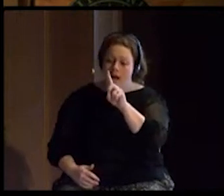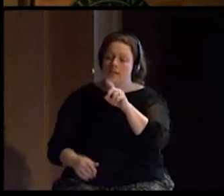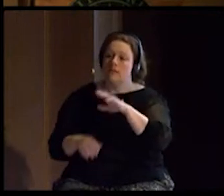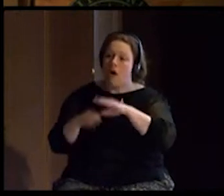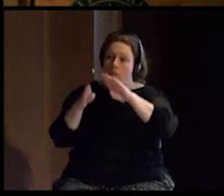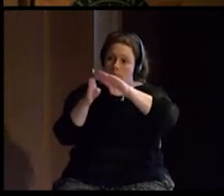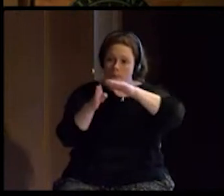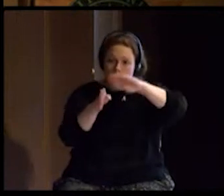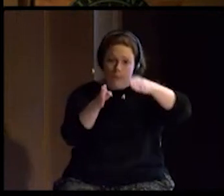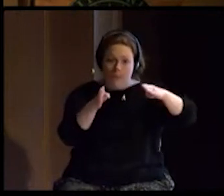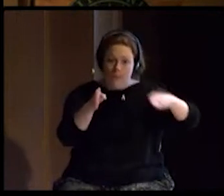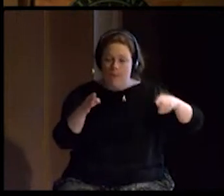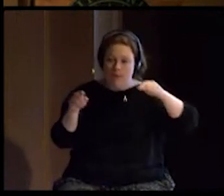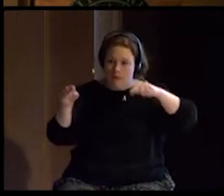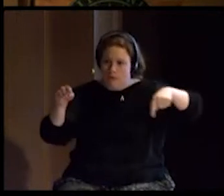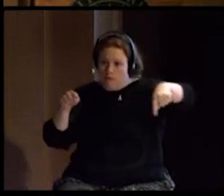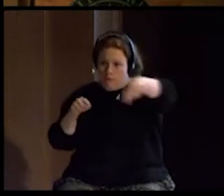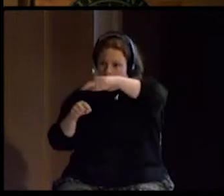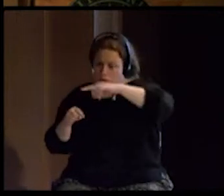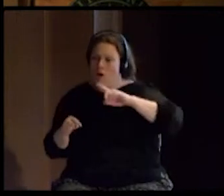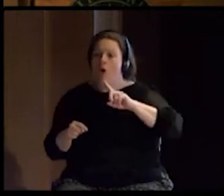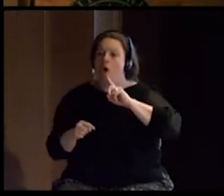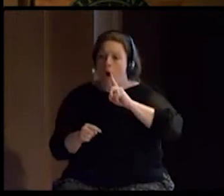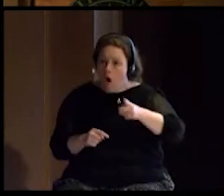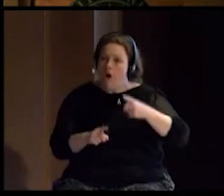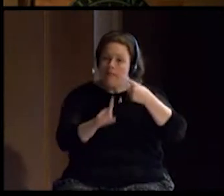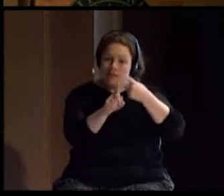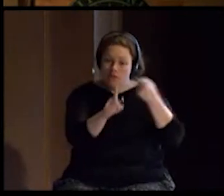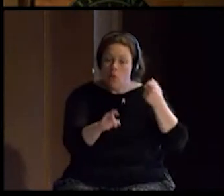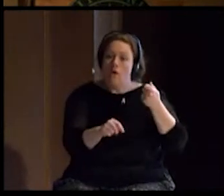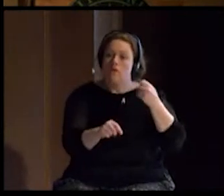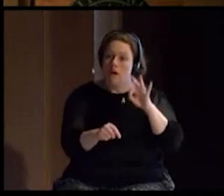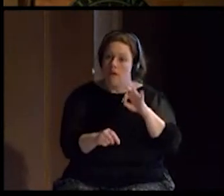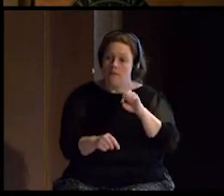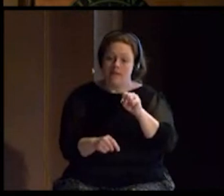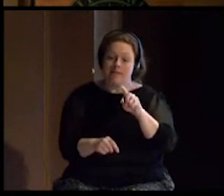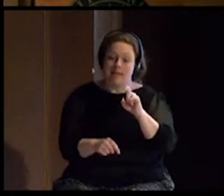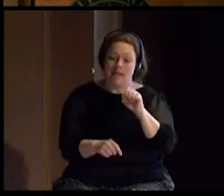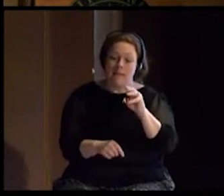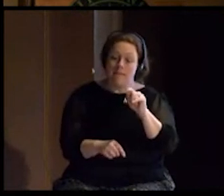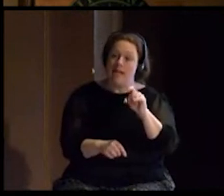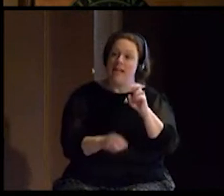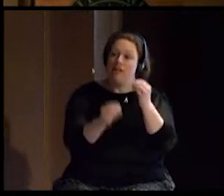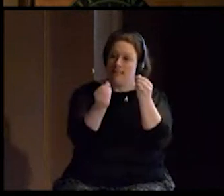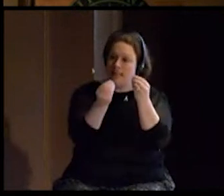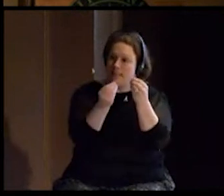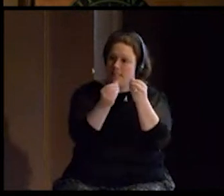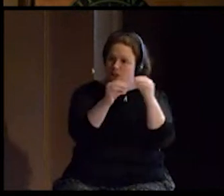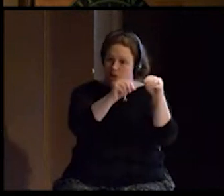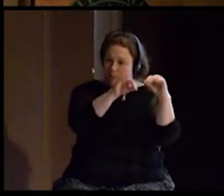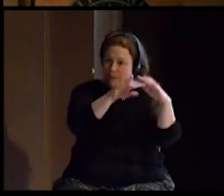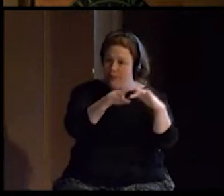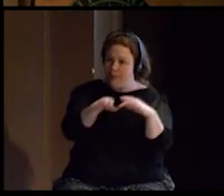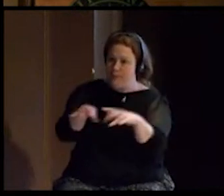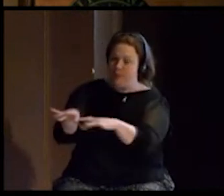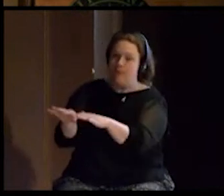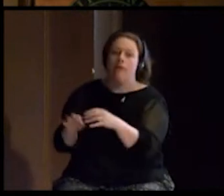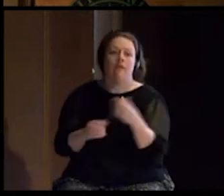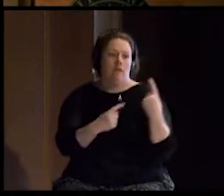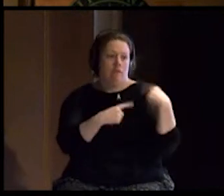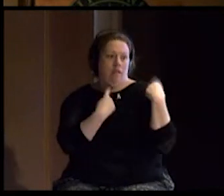the source of sedimentation. Not too long ago, or actually 50 years ago, but in the